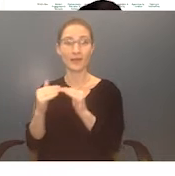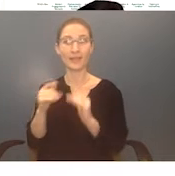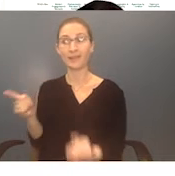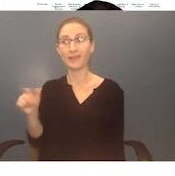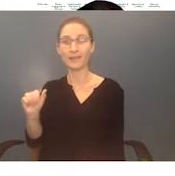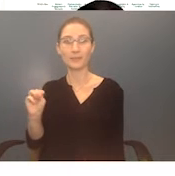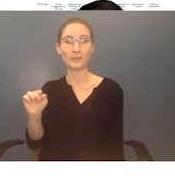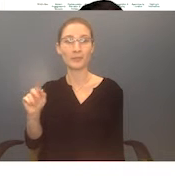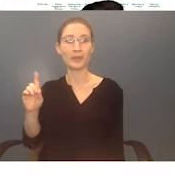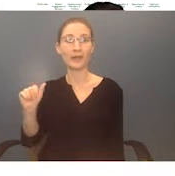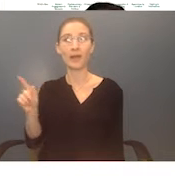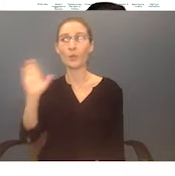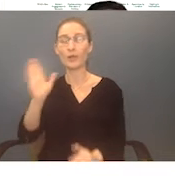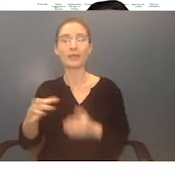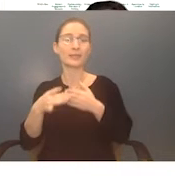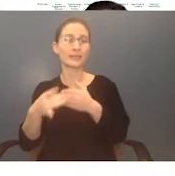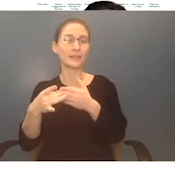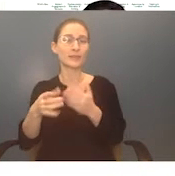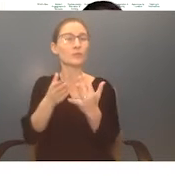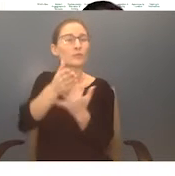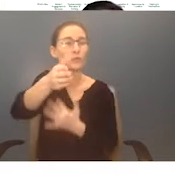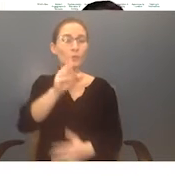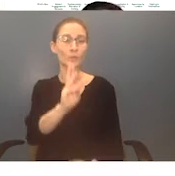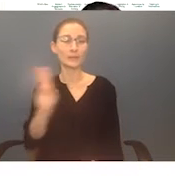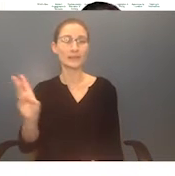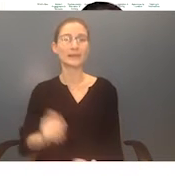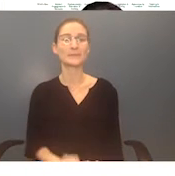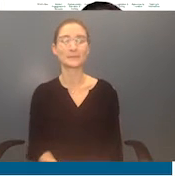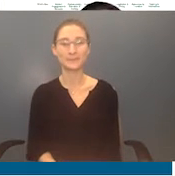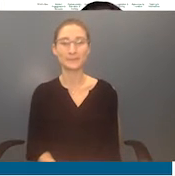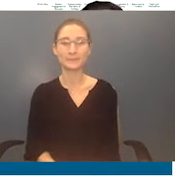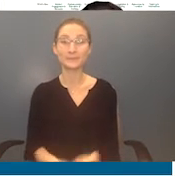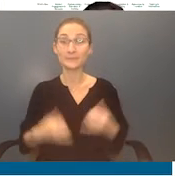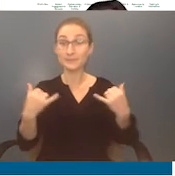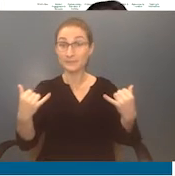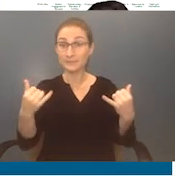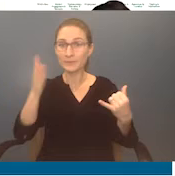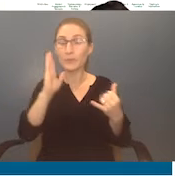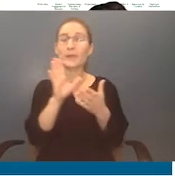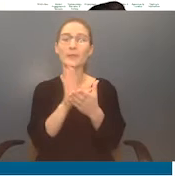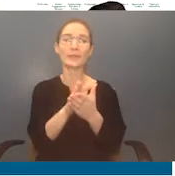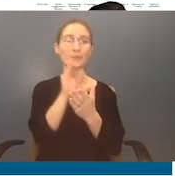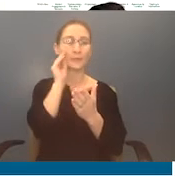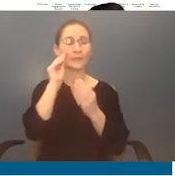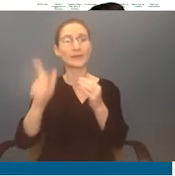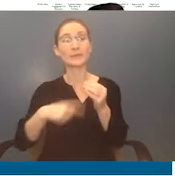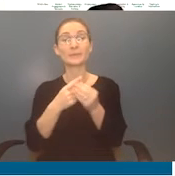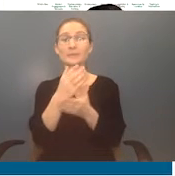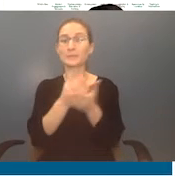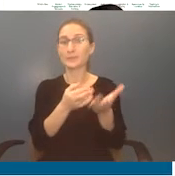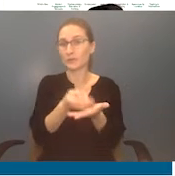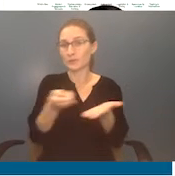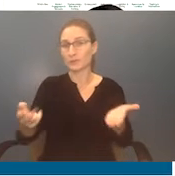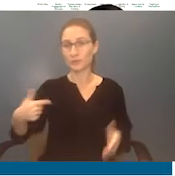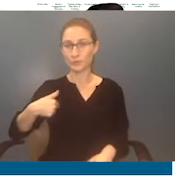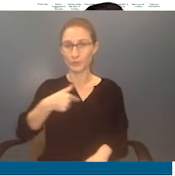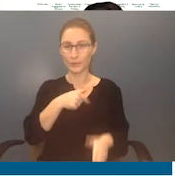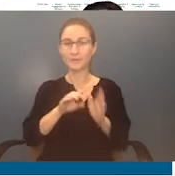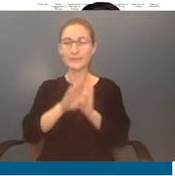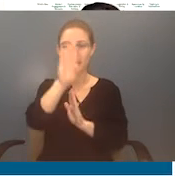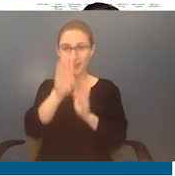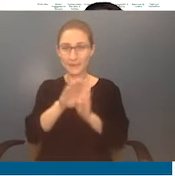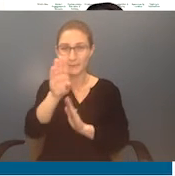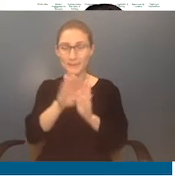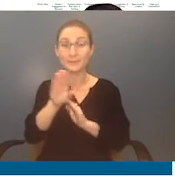through our website. And so today, you'll learn about some resources that Project 10